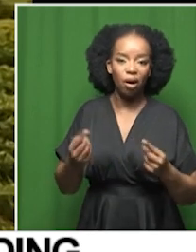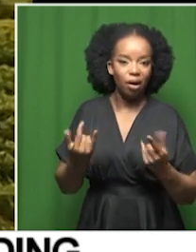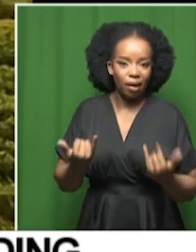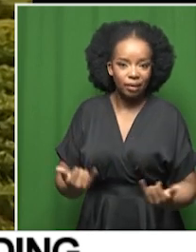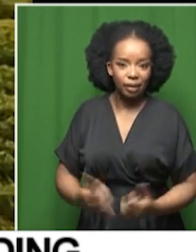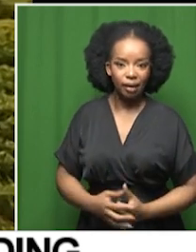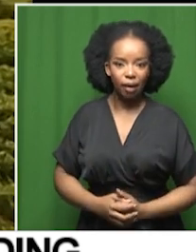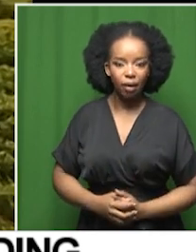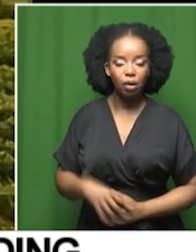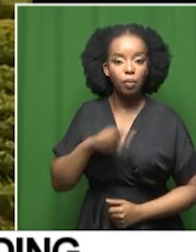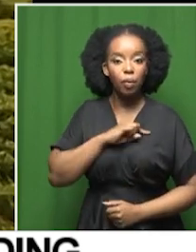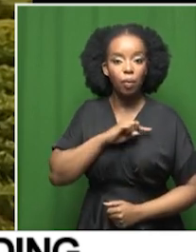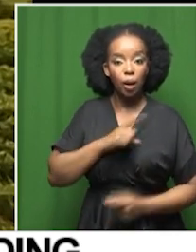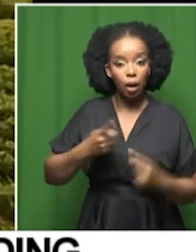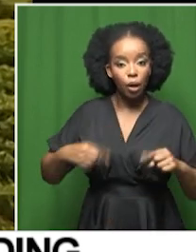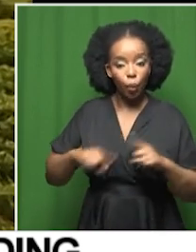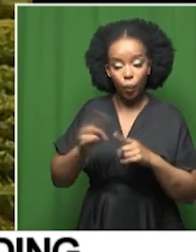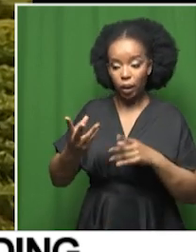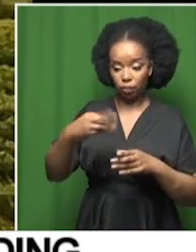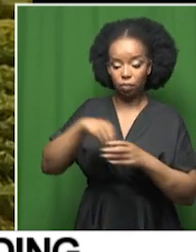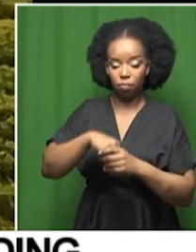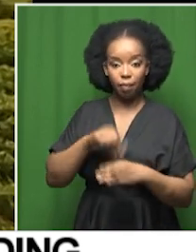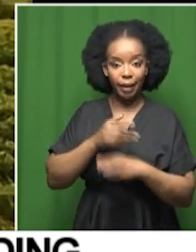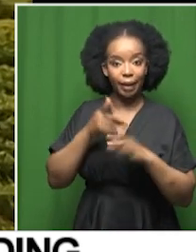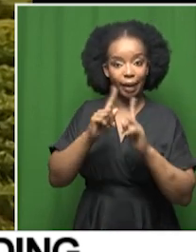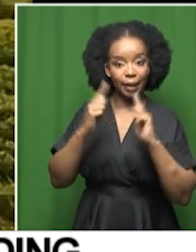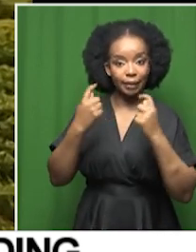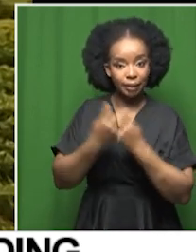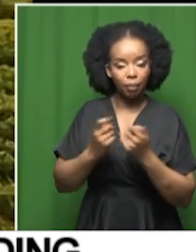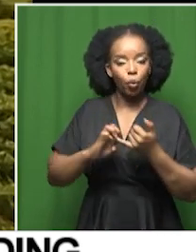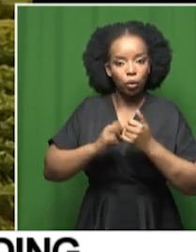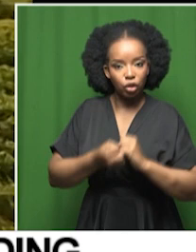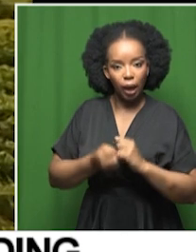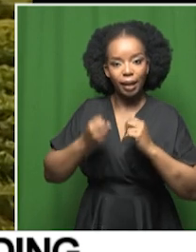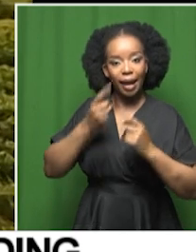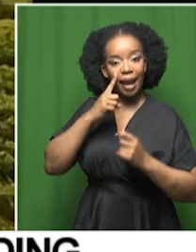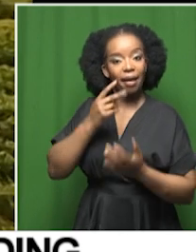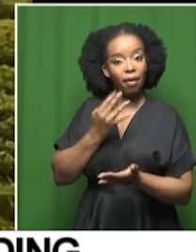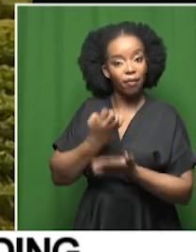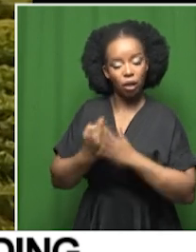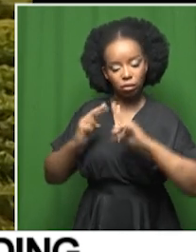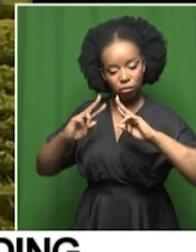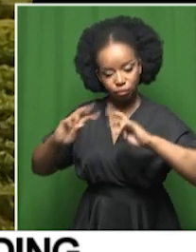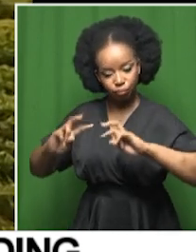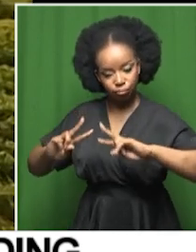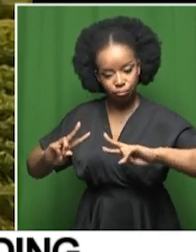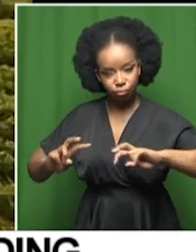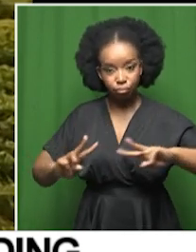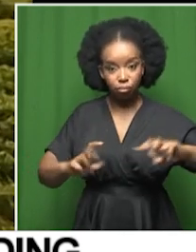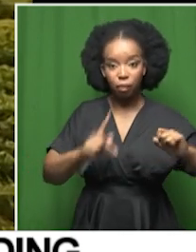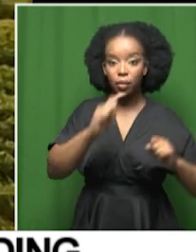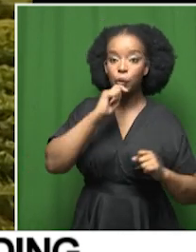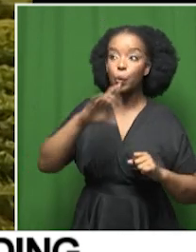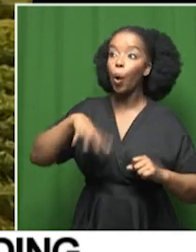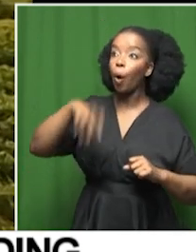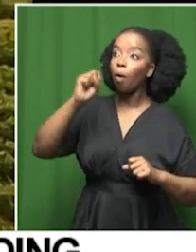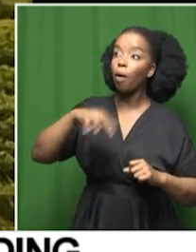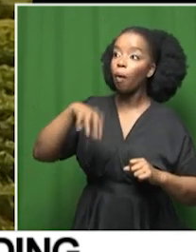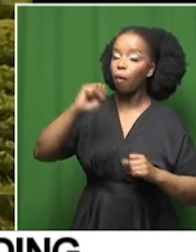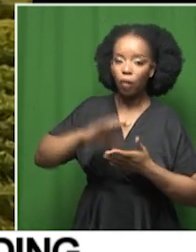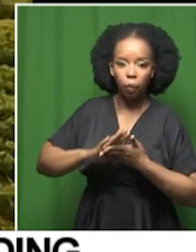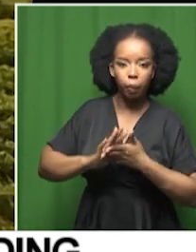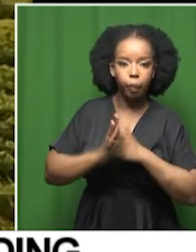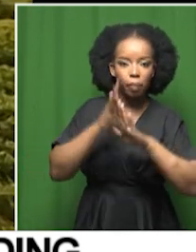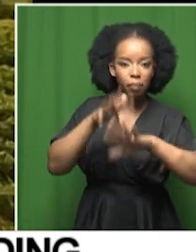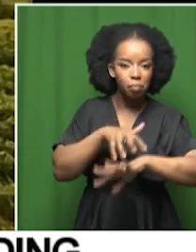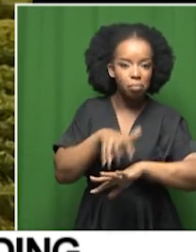Agriculture, you know, we are part of a task team, and we've tried to get the evidence base in terms of what the real impact can be. And I think with respect,